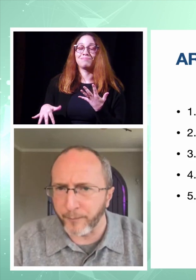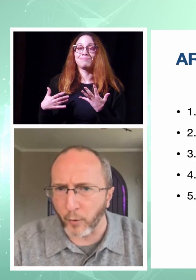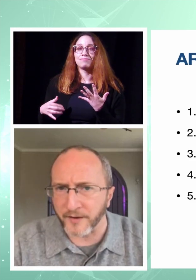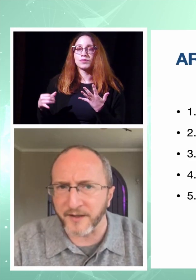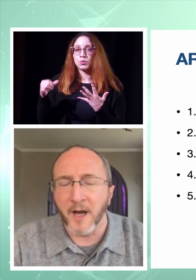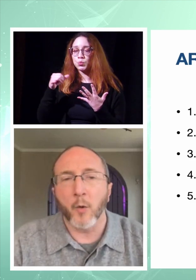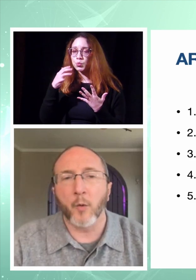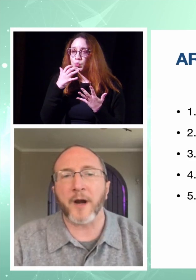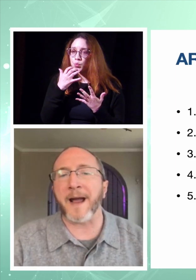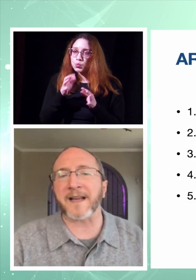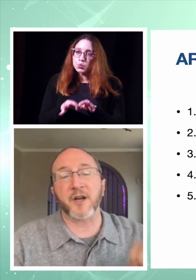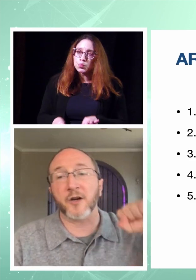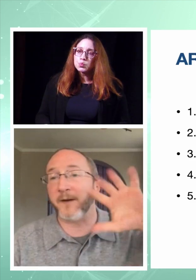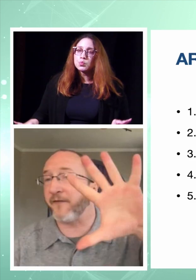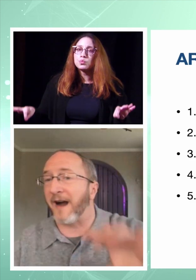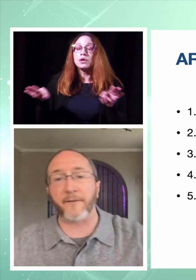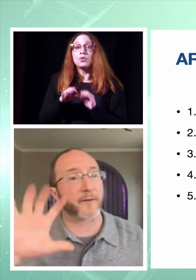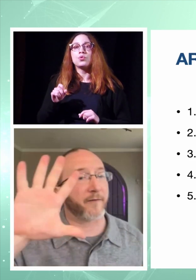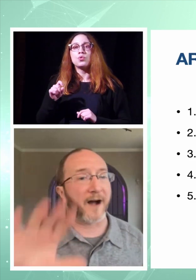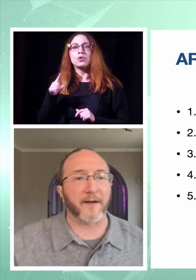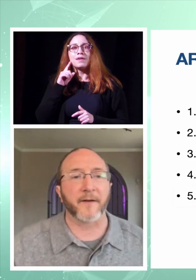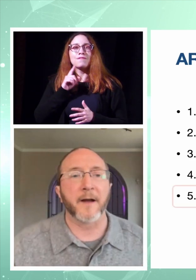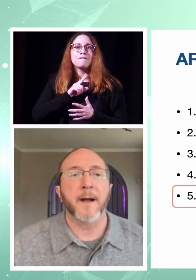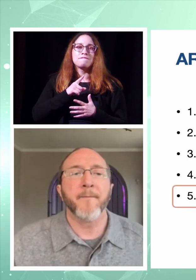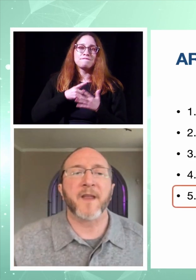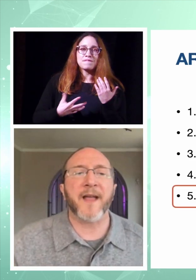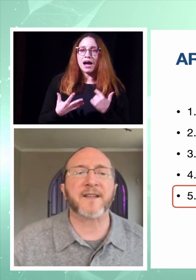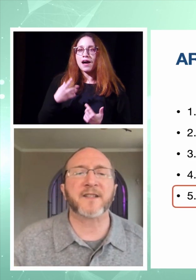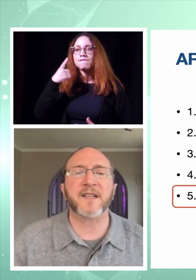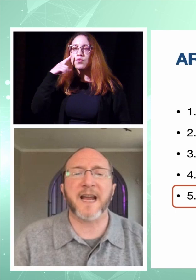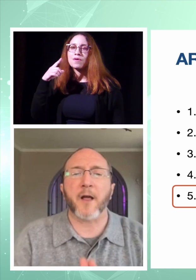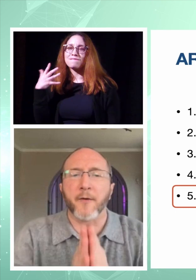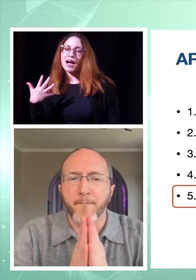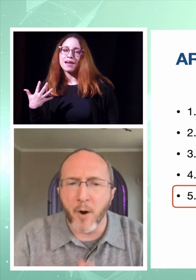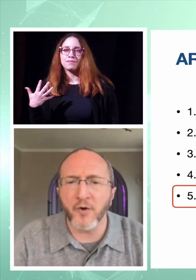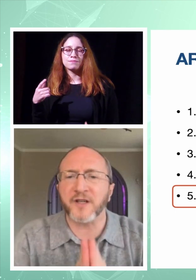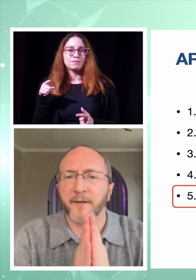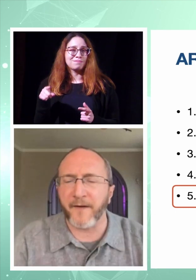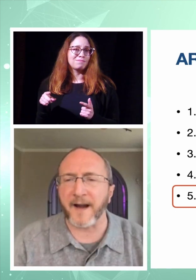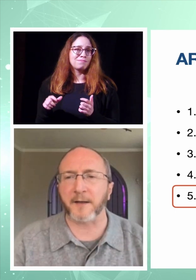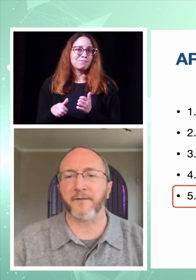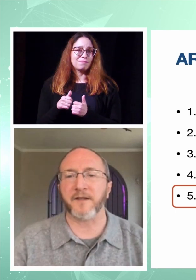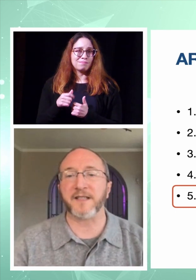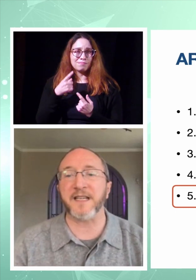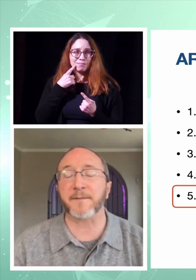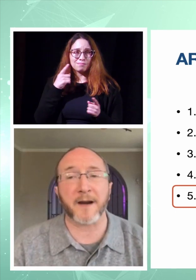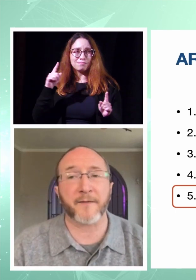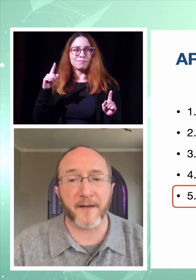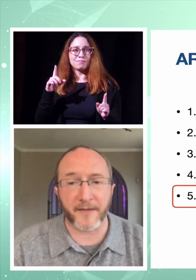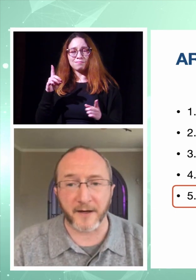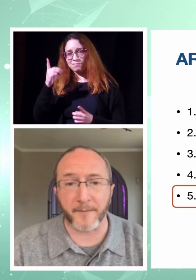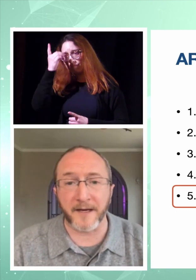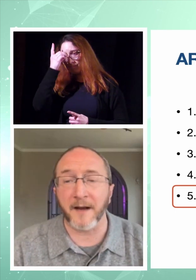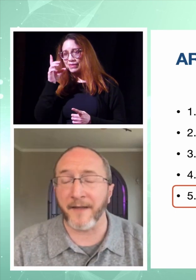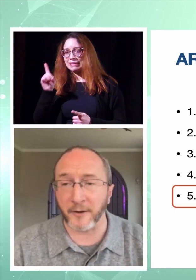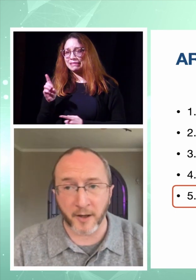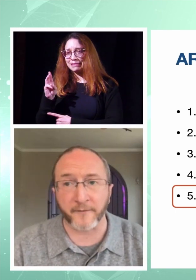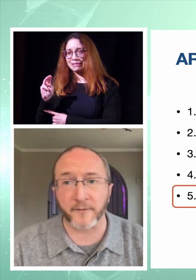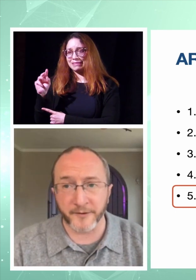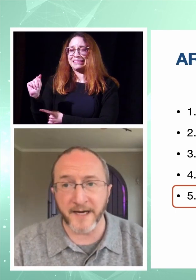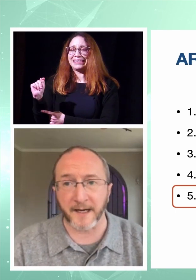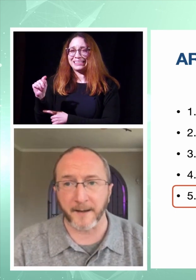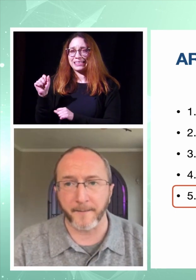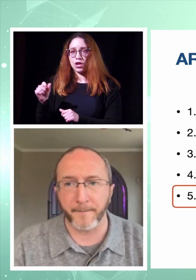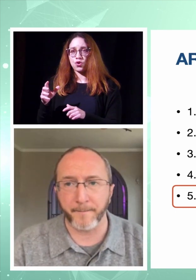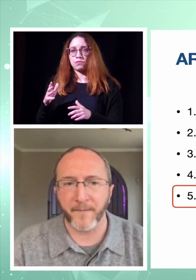most important when I'm asking you to be 5 for 5. And that's to take the most effective disease-modifying therapy that you're